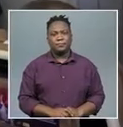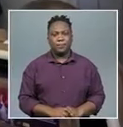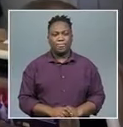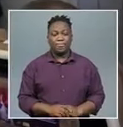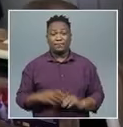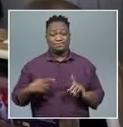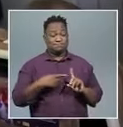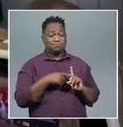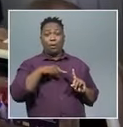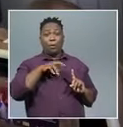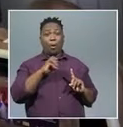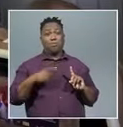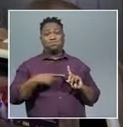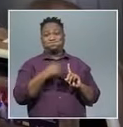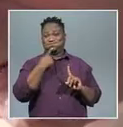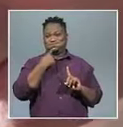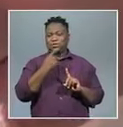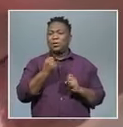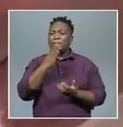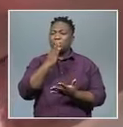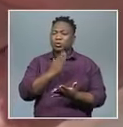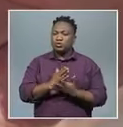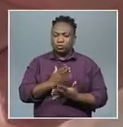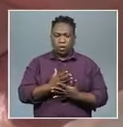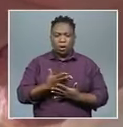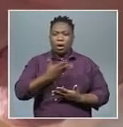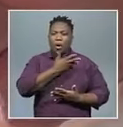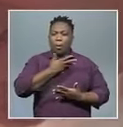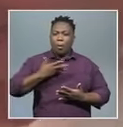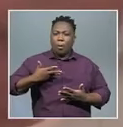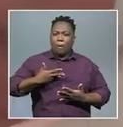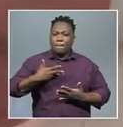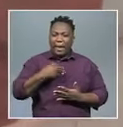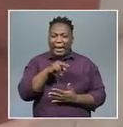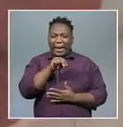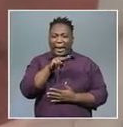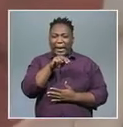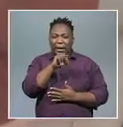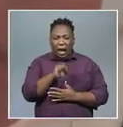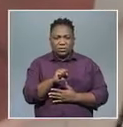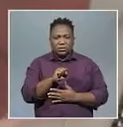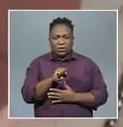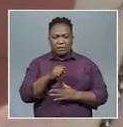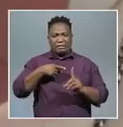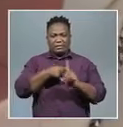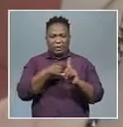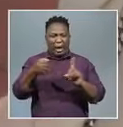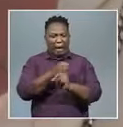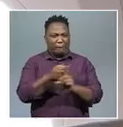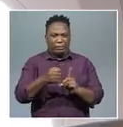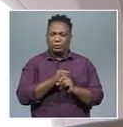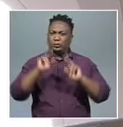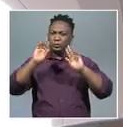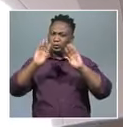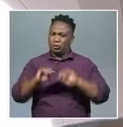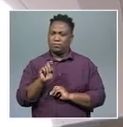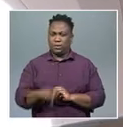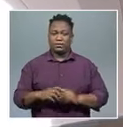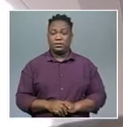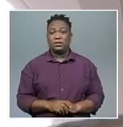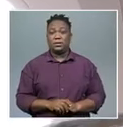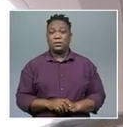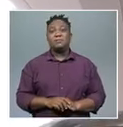Pope Francis says he's committed to stopping the sexual abuse of nuns by priests and bishops. Speaking to media as he returned from his visit to the United